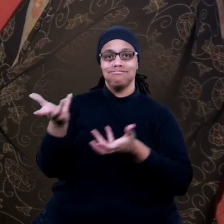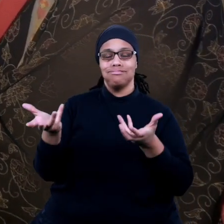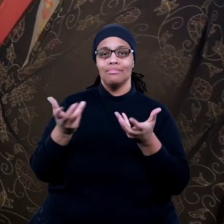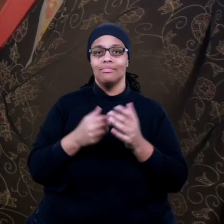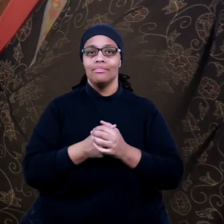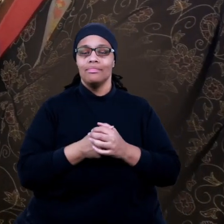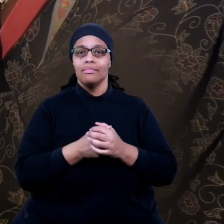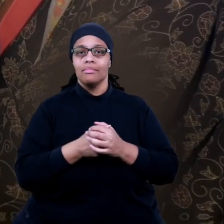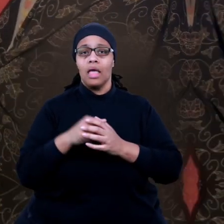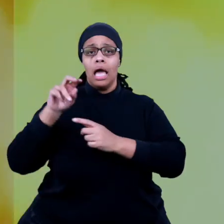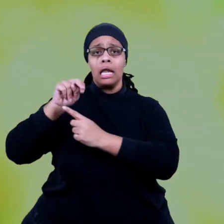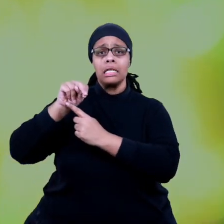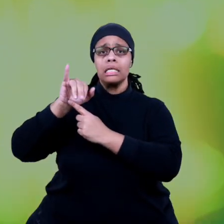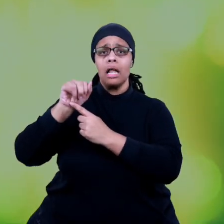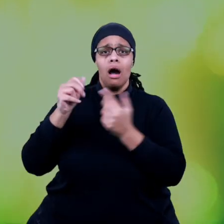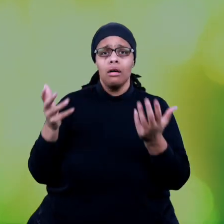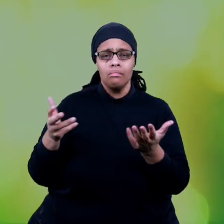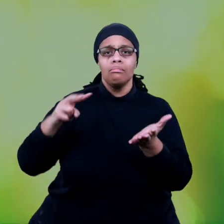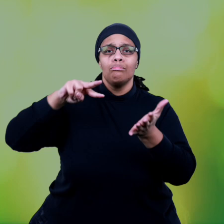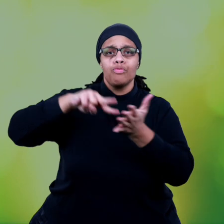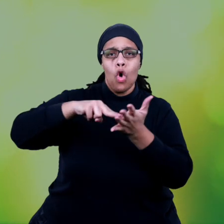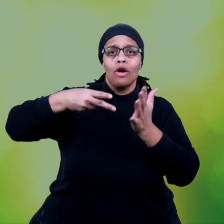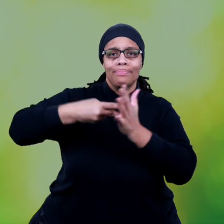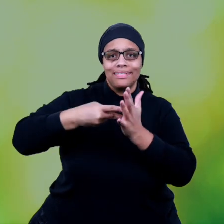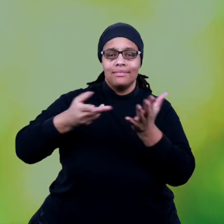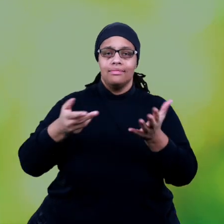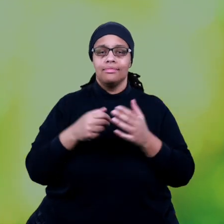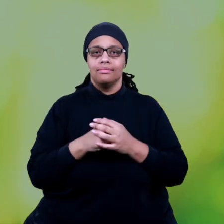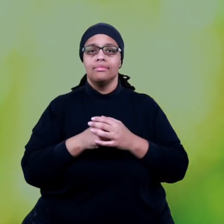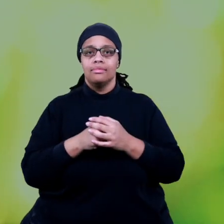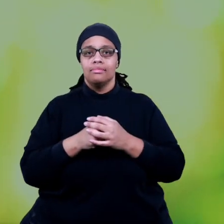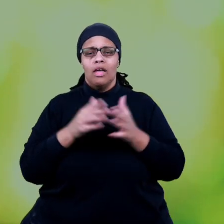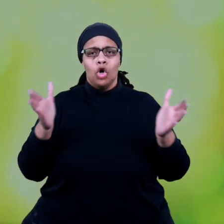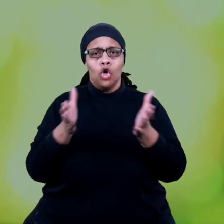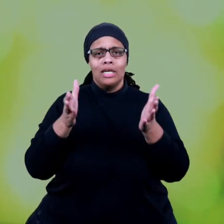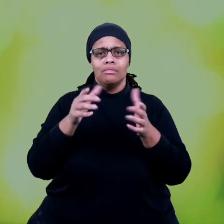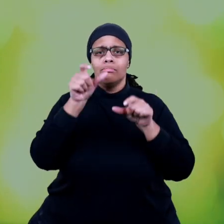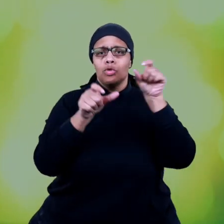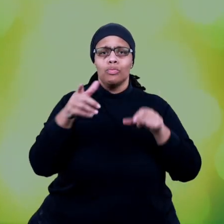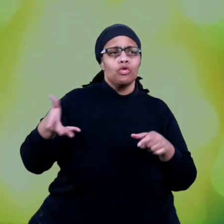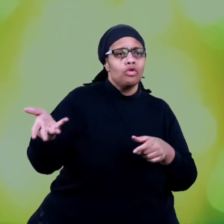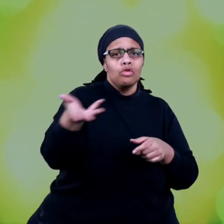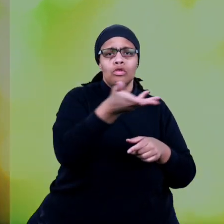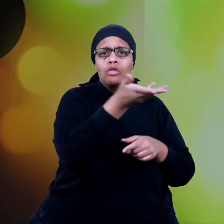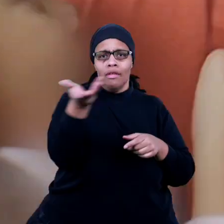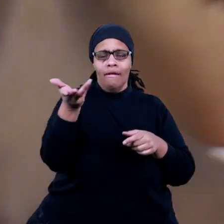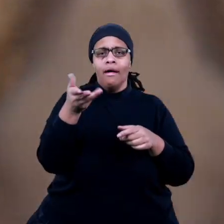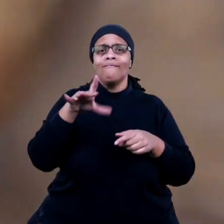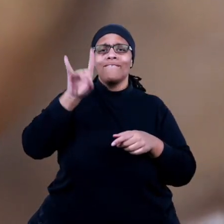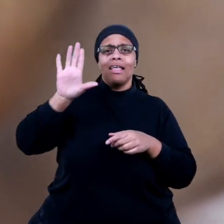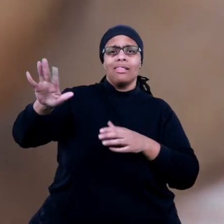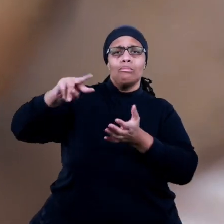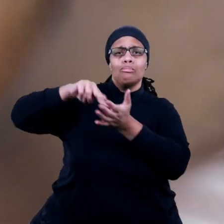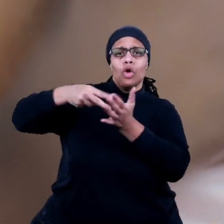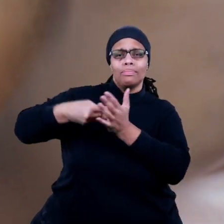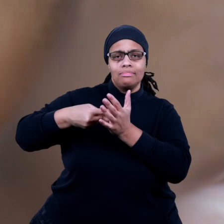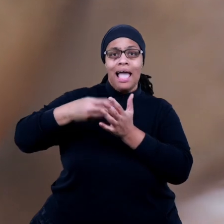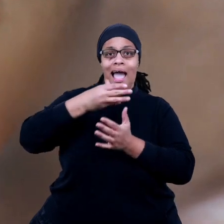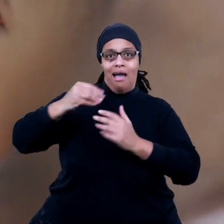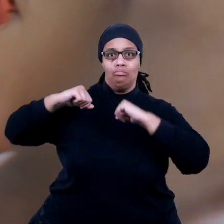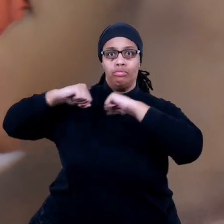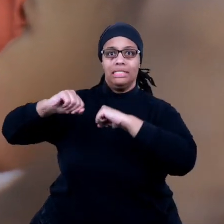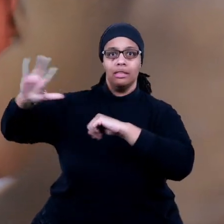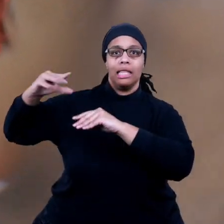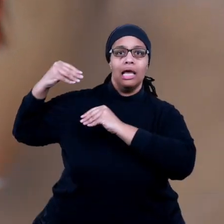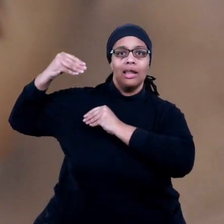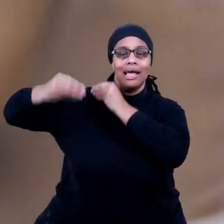and businesses. Nia means purpose. It encourages people to find their purpose as well as